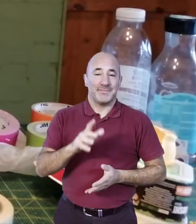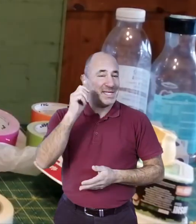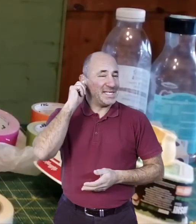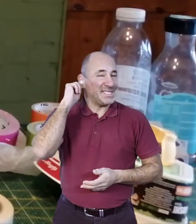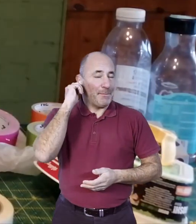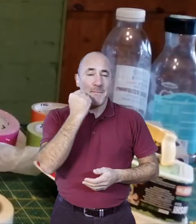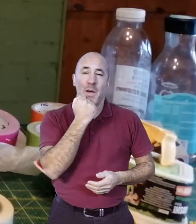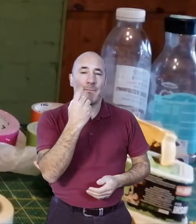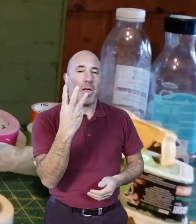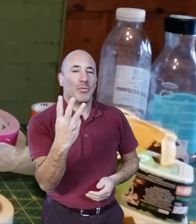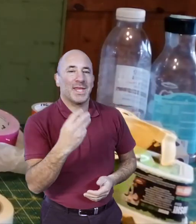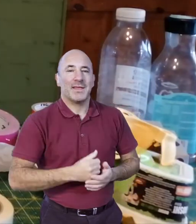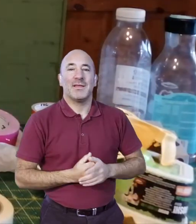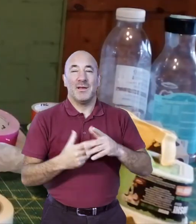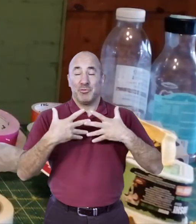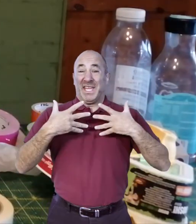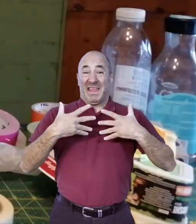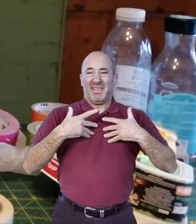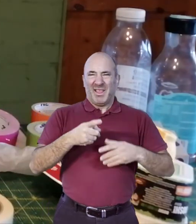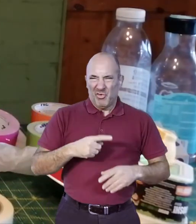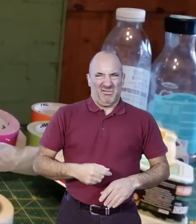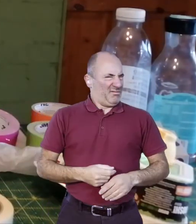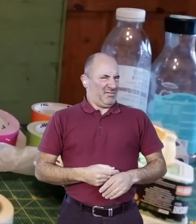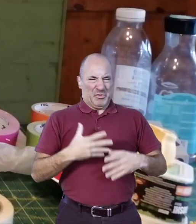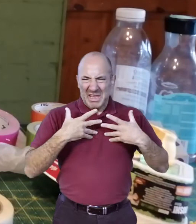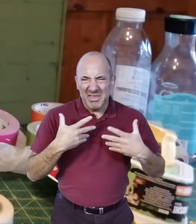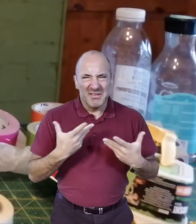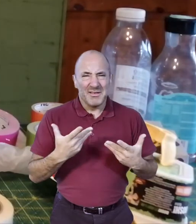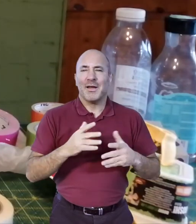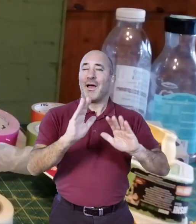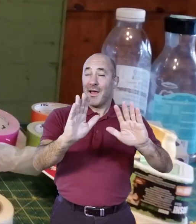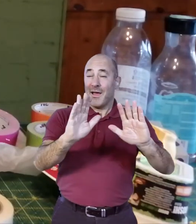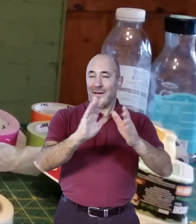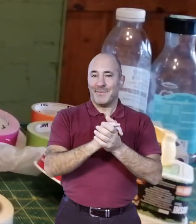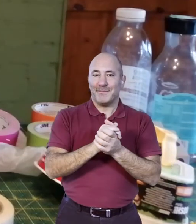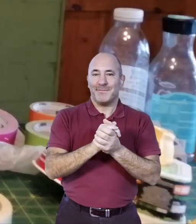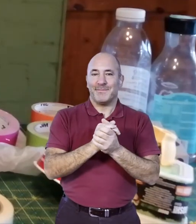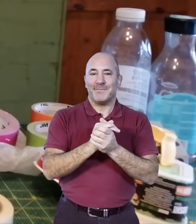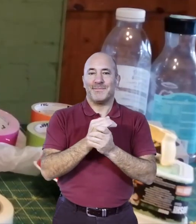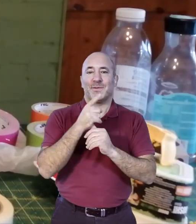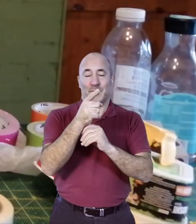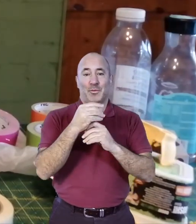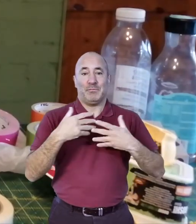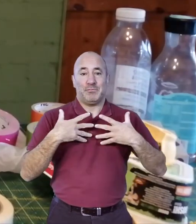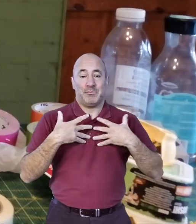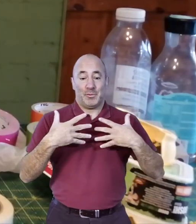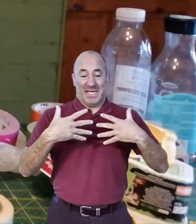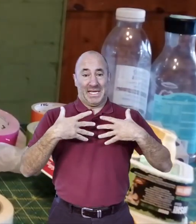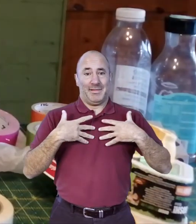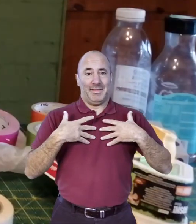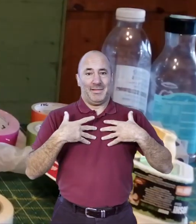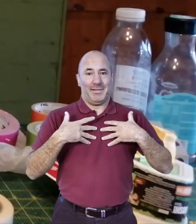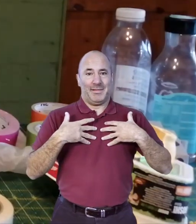Tip number 3 is breath. Now it sounds odd, but when you think about